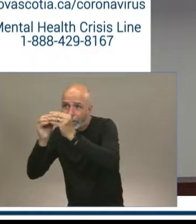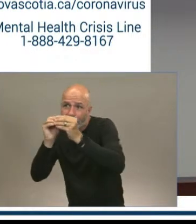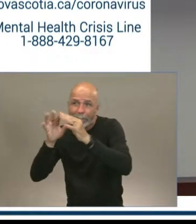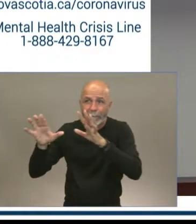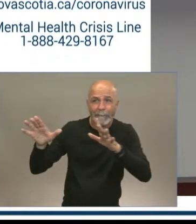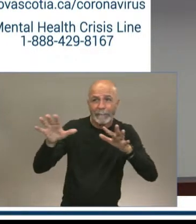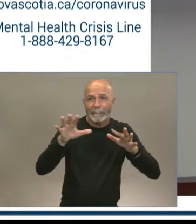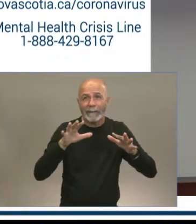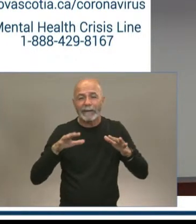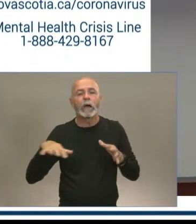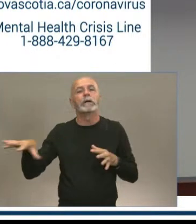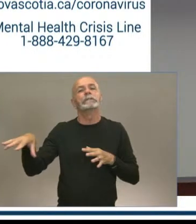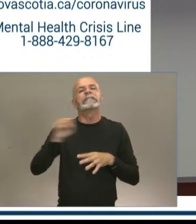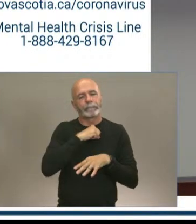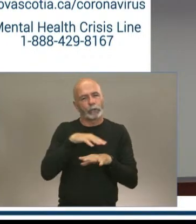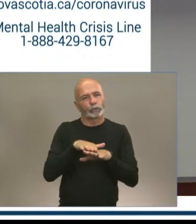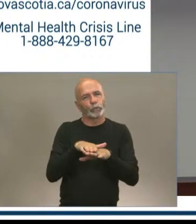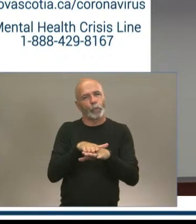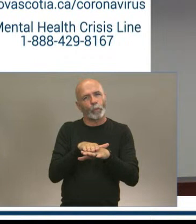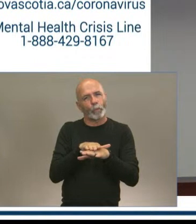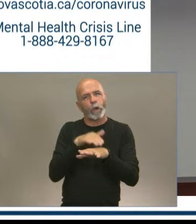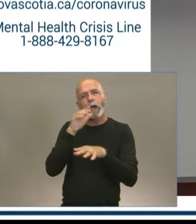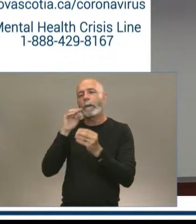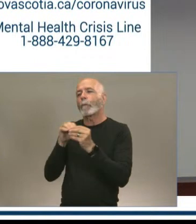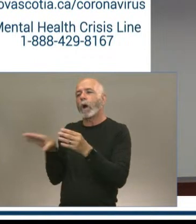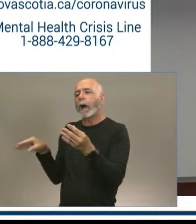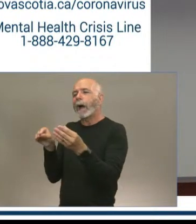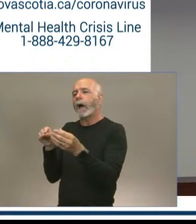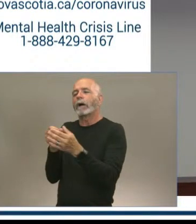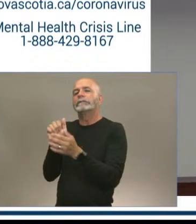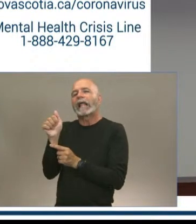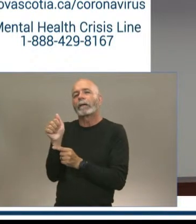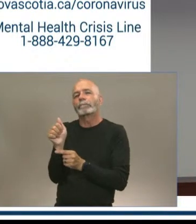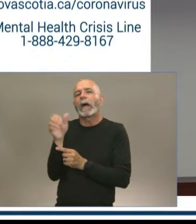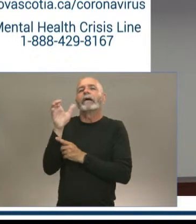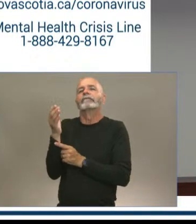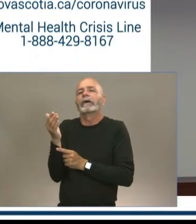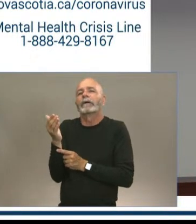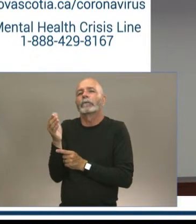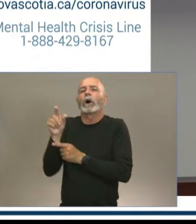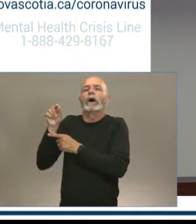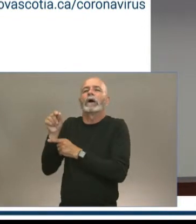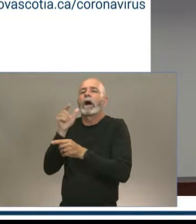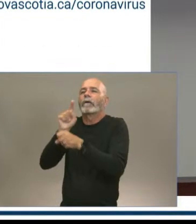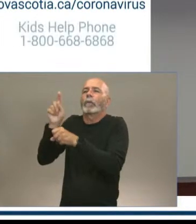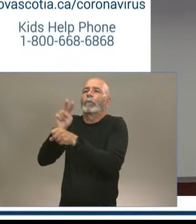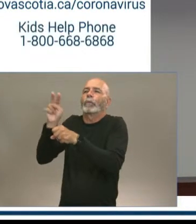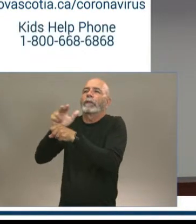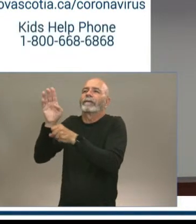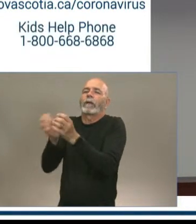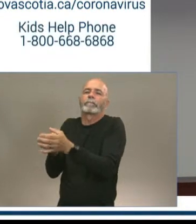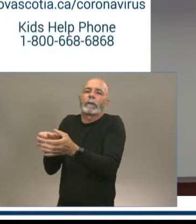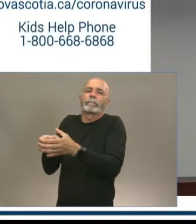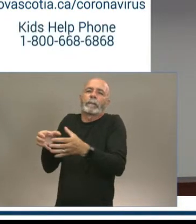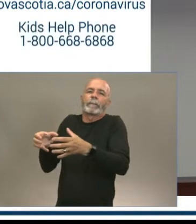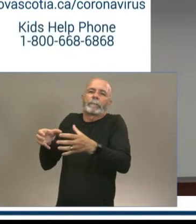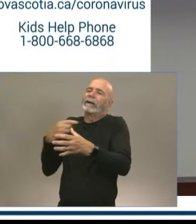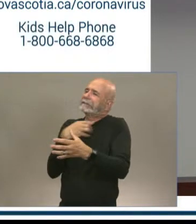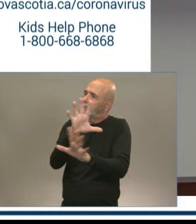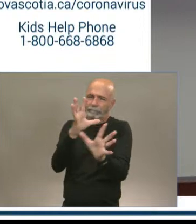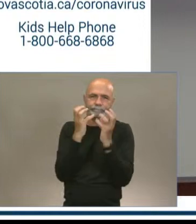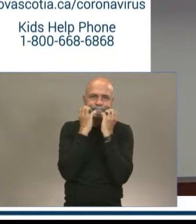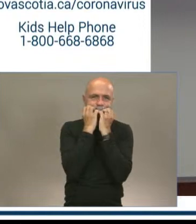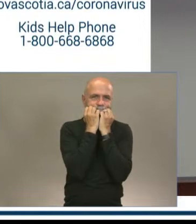in a slow, careful way over the coming weeks. We have to have certain layers of defense here while we open